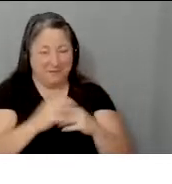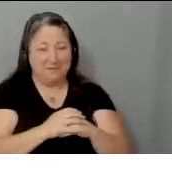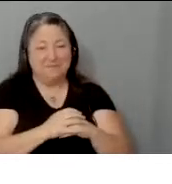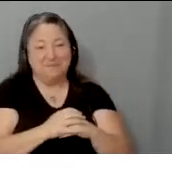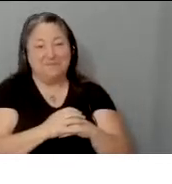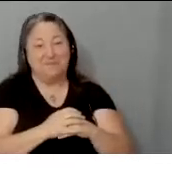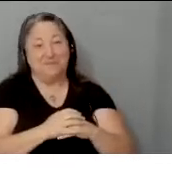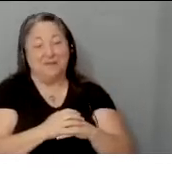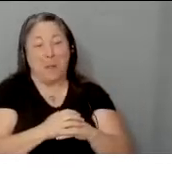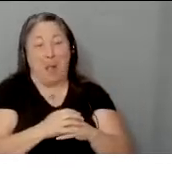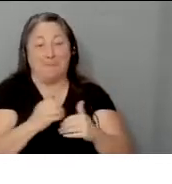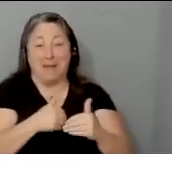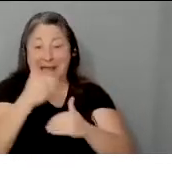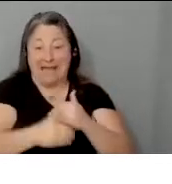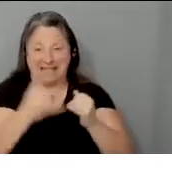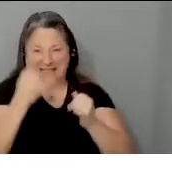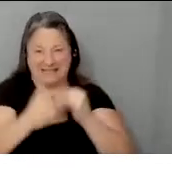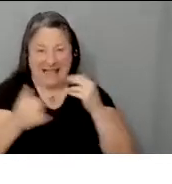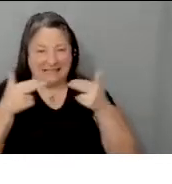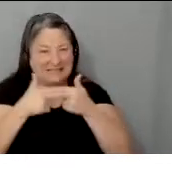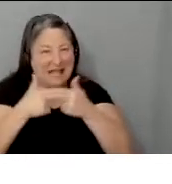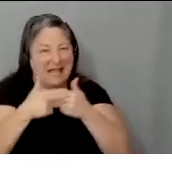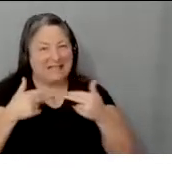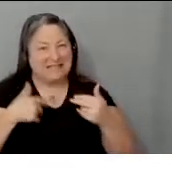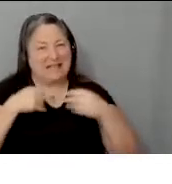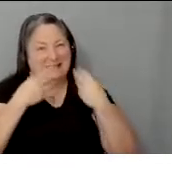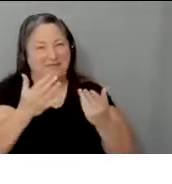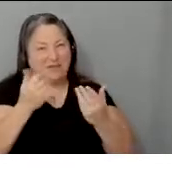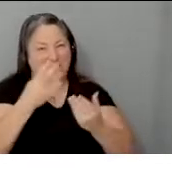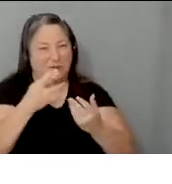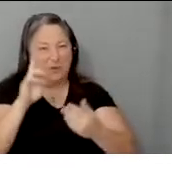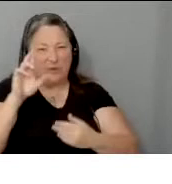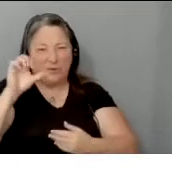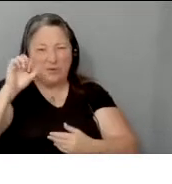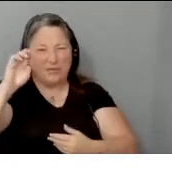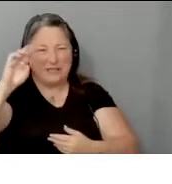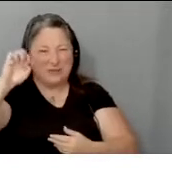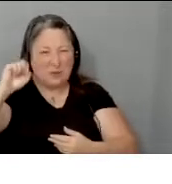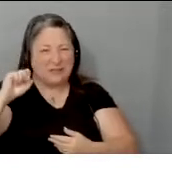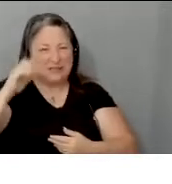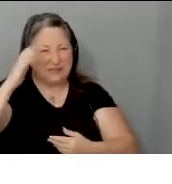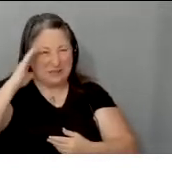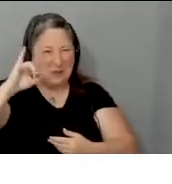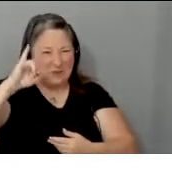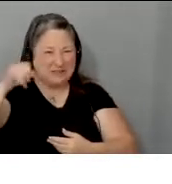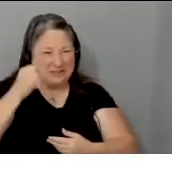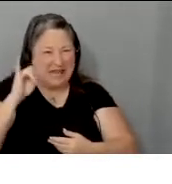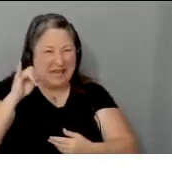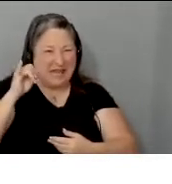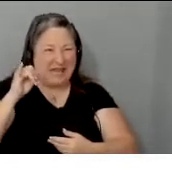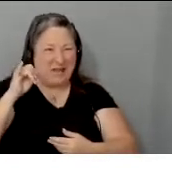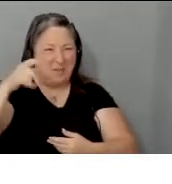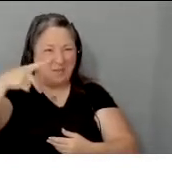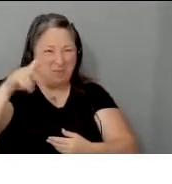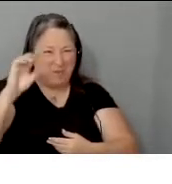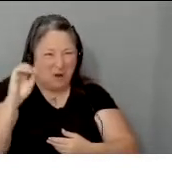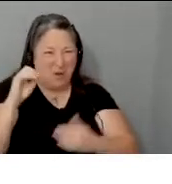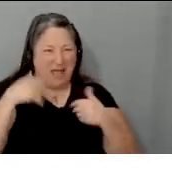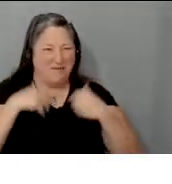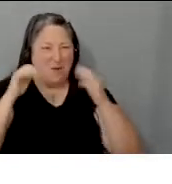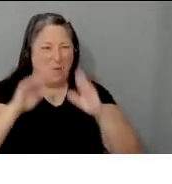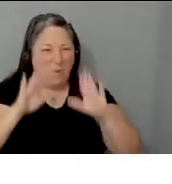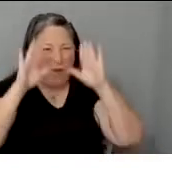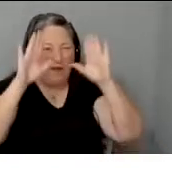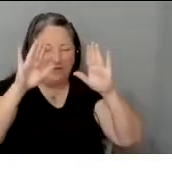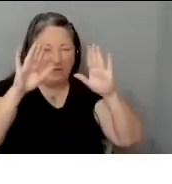last slide, just with a few resources. JPRO has some wonderful resources. There is a centralized job